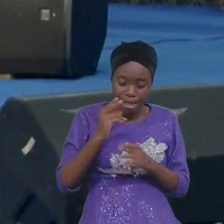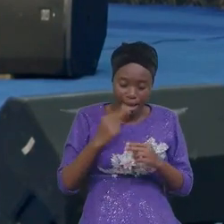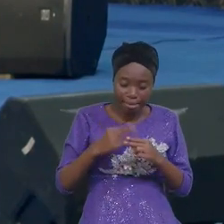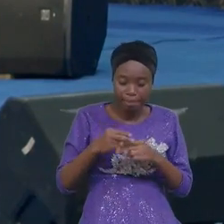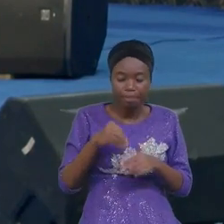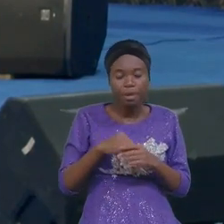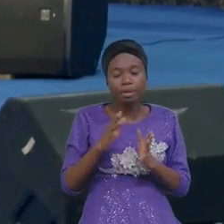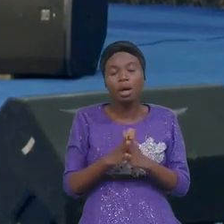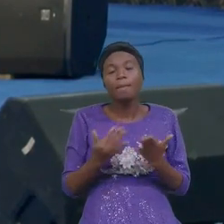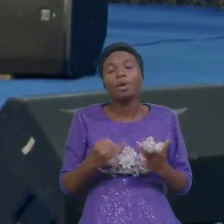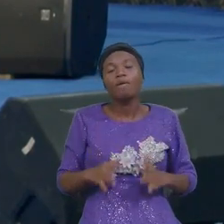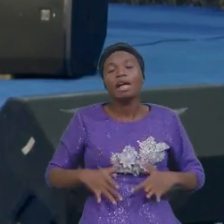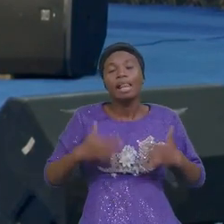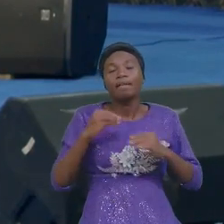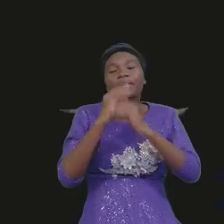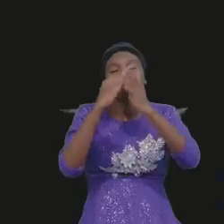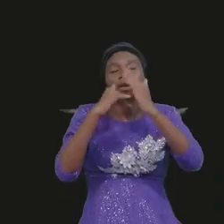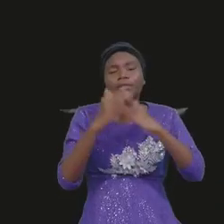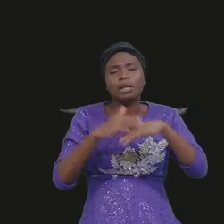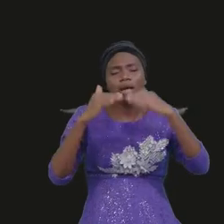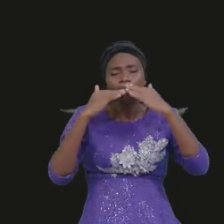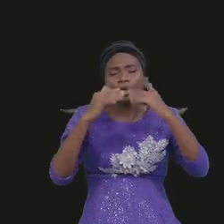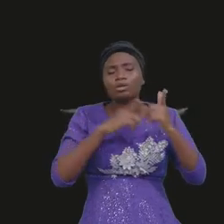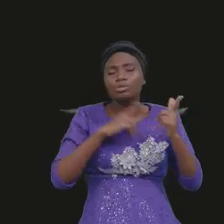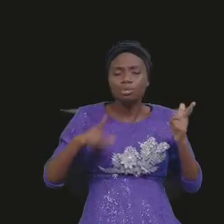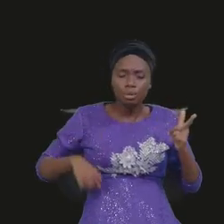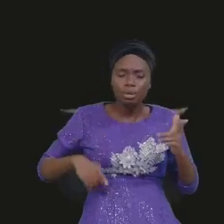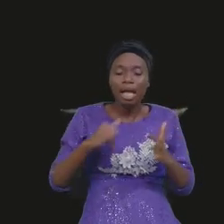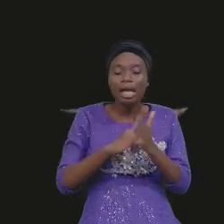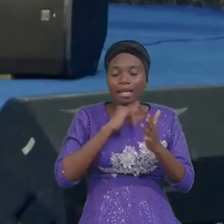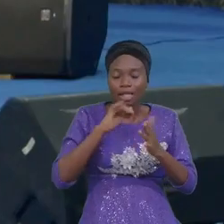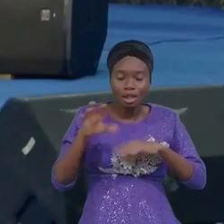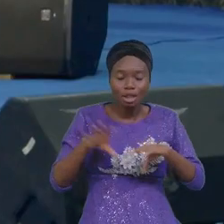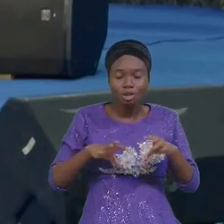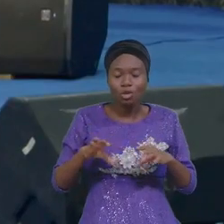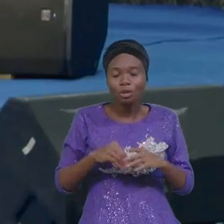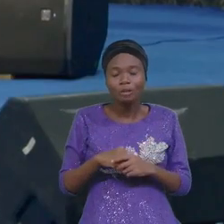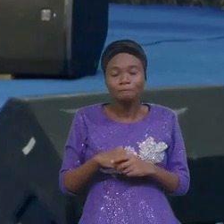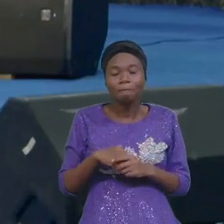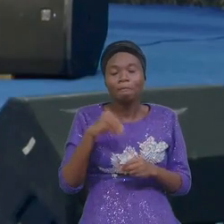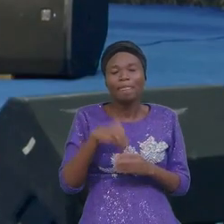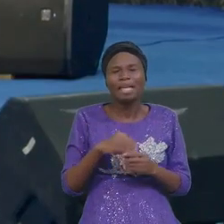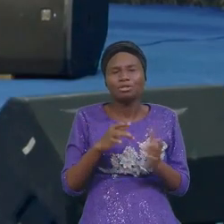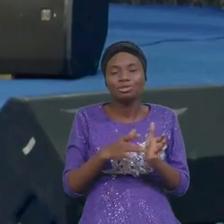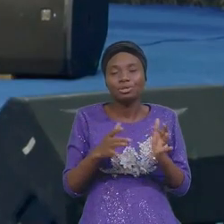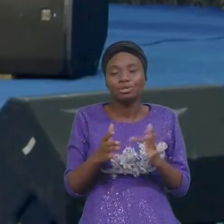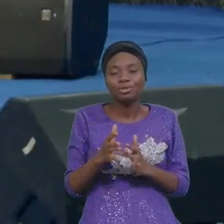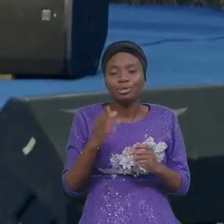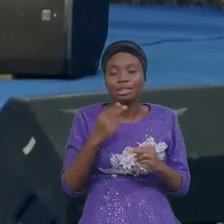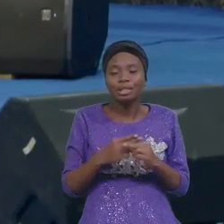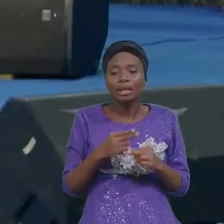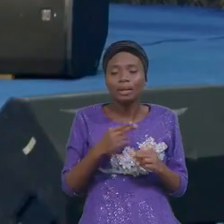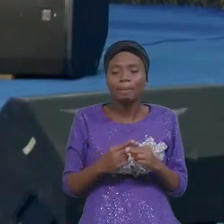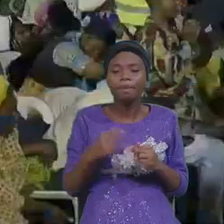of life in heaven. Thank you, Lord. It is done. In Jesus' name